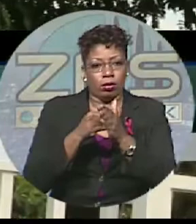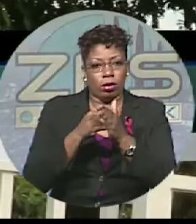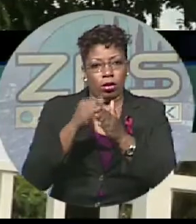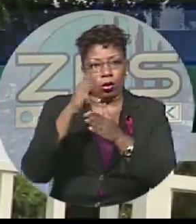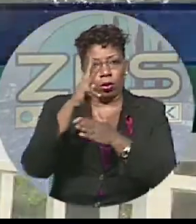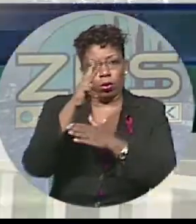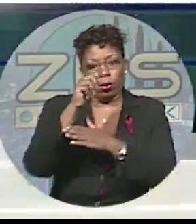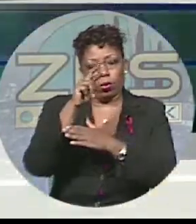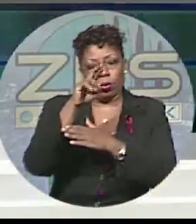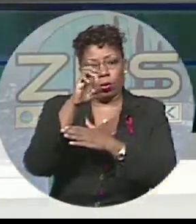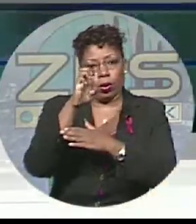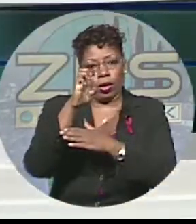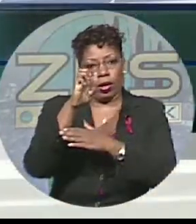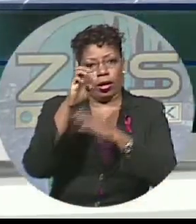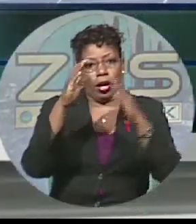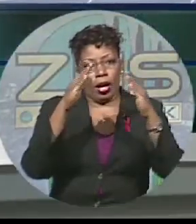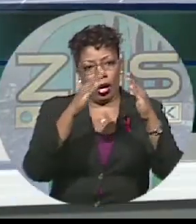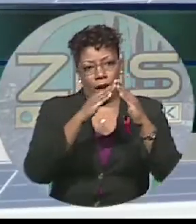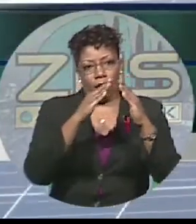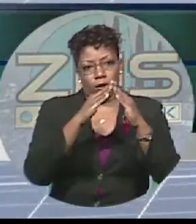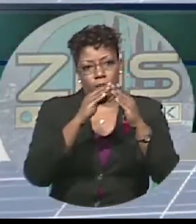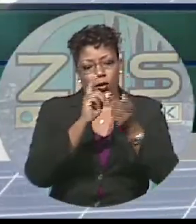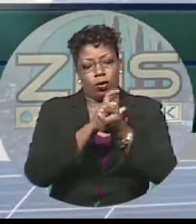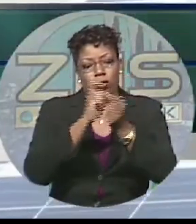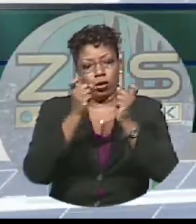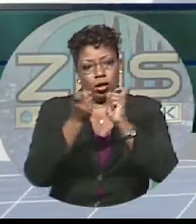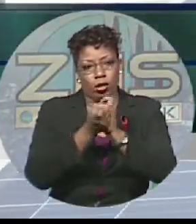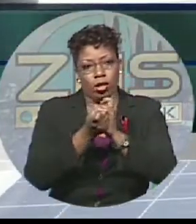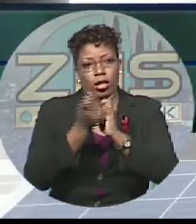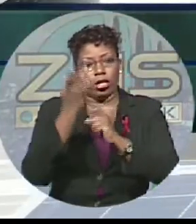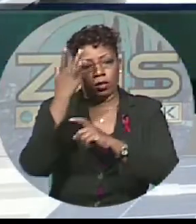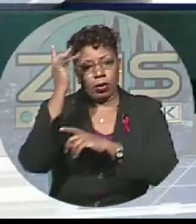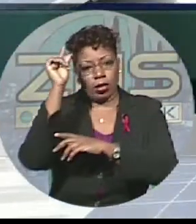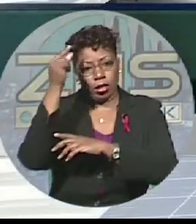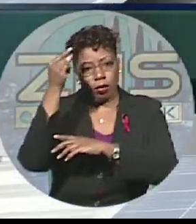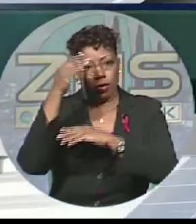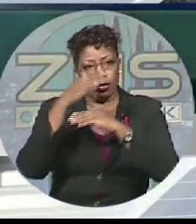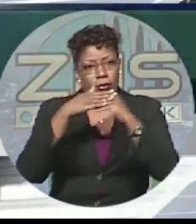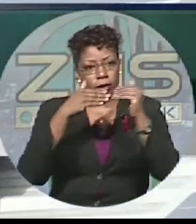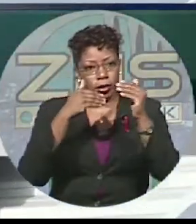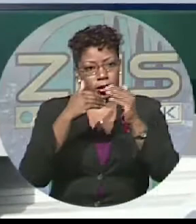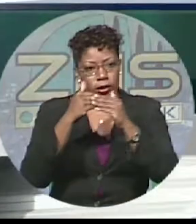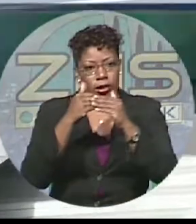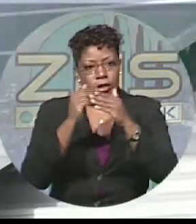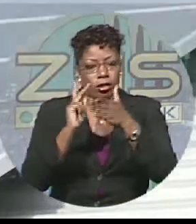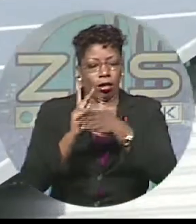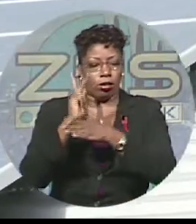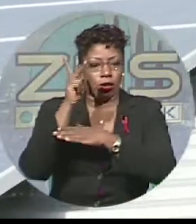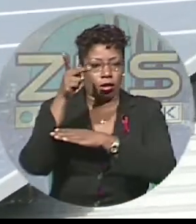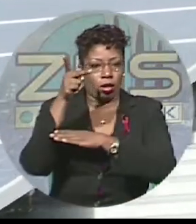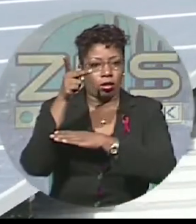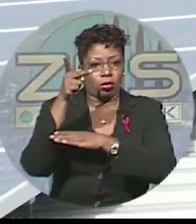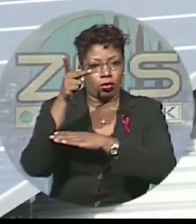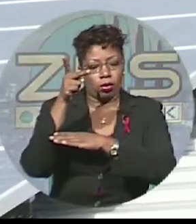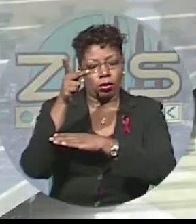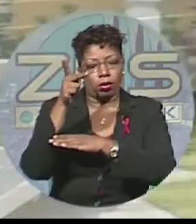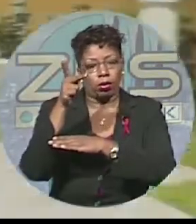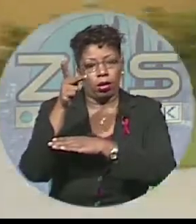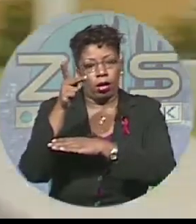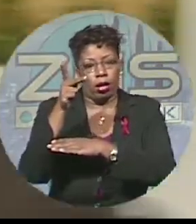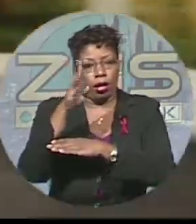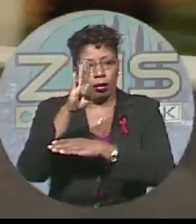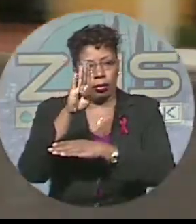completely transformed into possibly the smartest government building in the country. The Bahamas Agricultural Industrial Corporation,